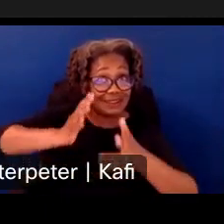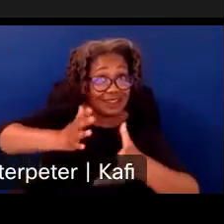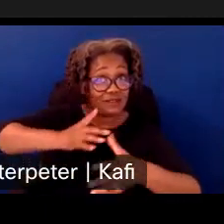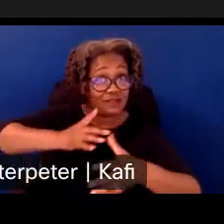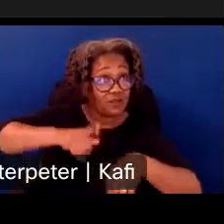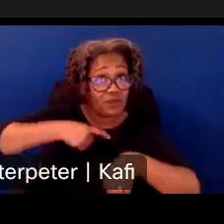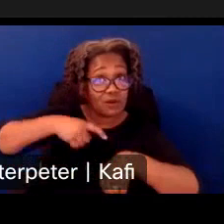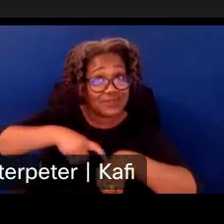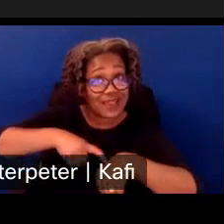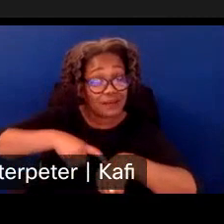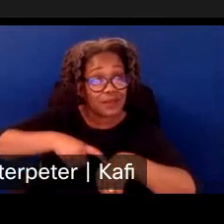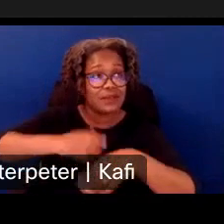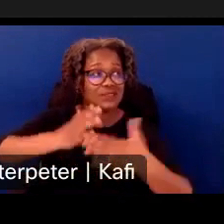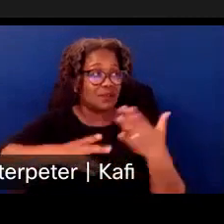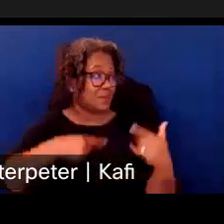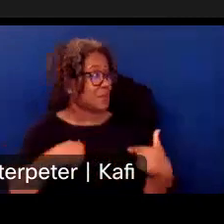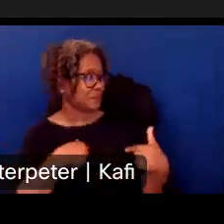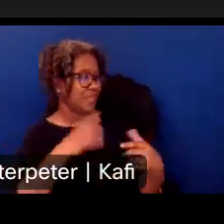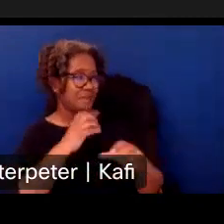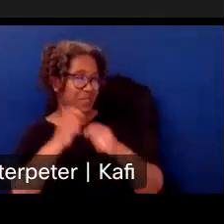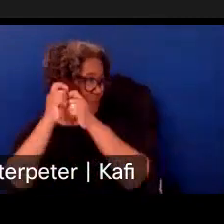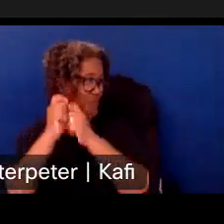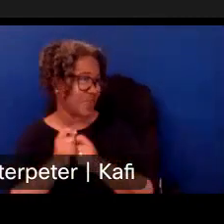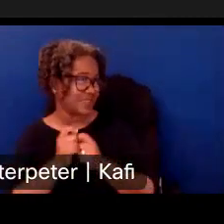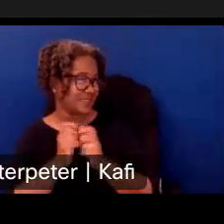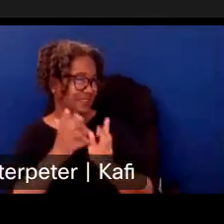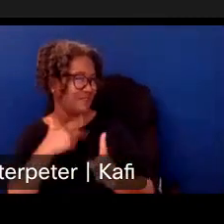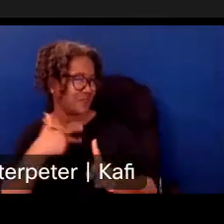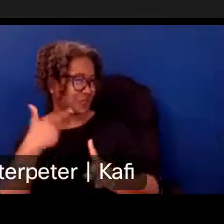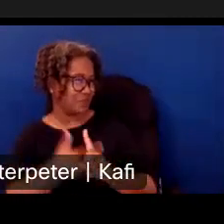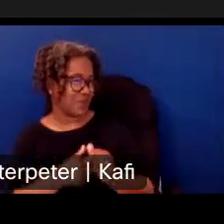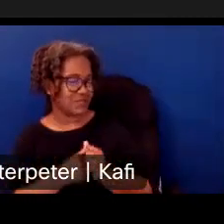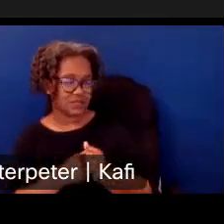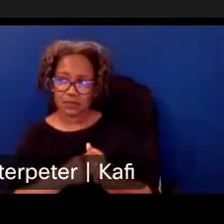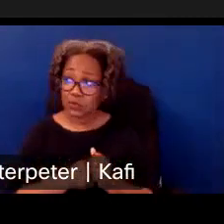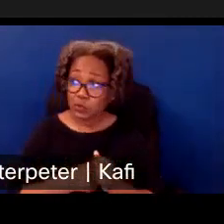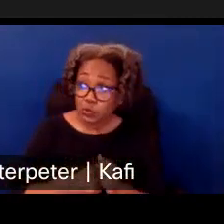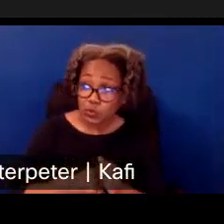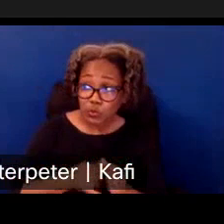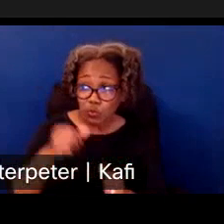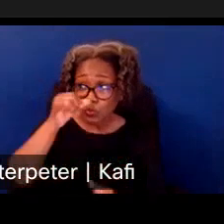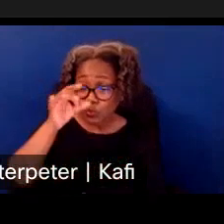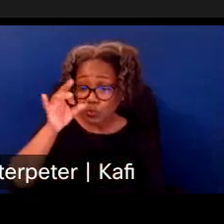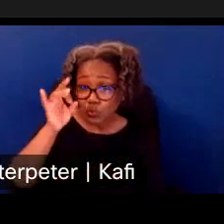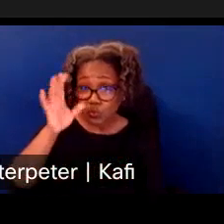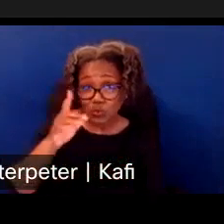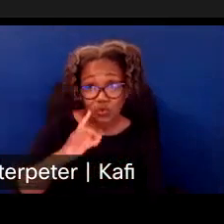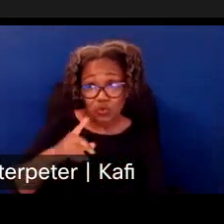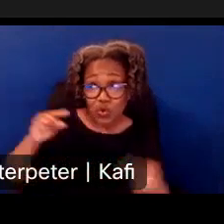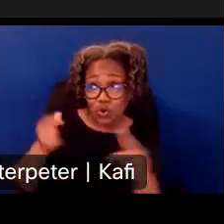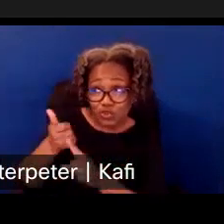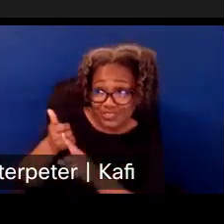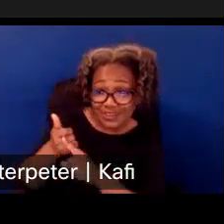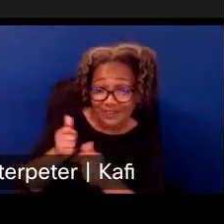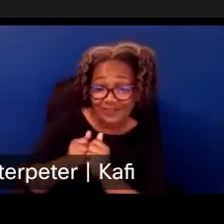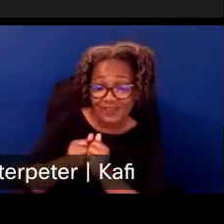3-4 months. Well, you're hurting yourself. So what starts out as being protective